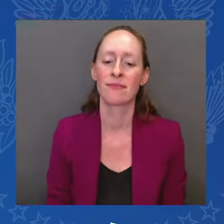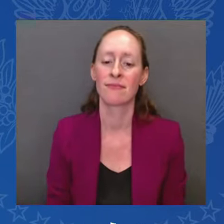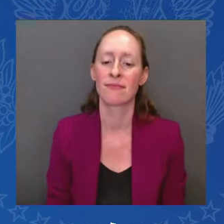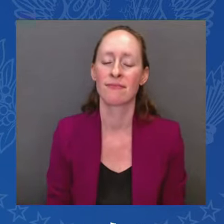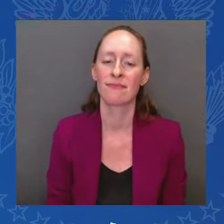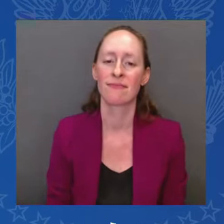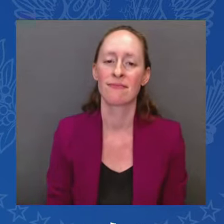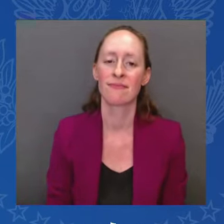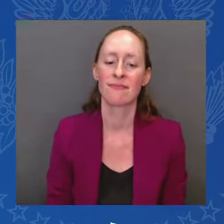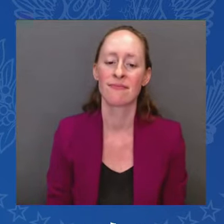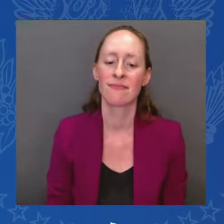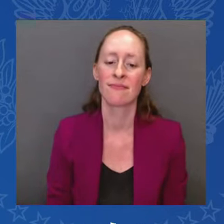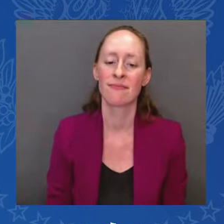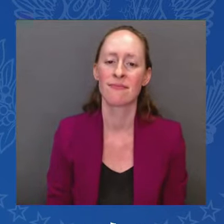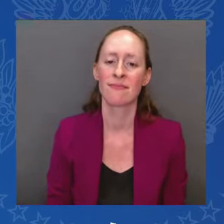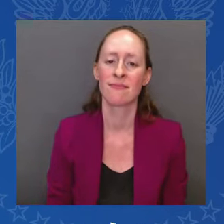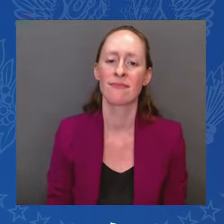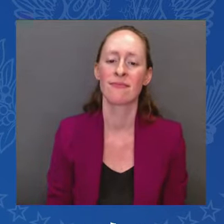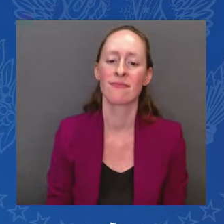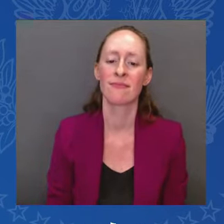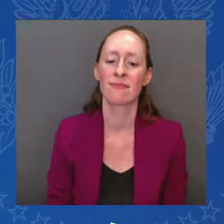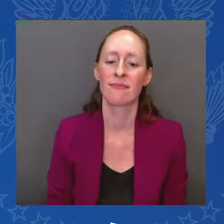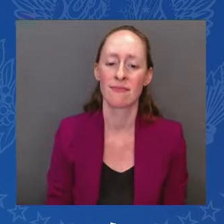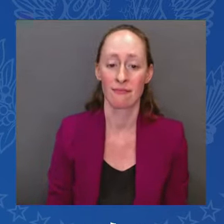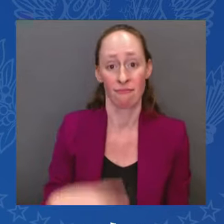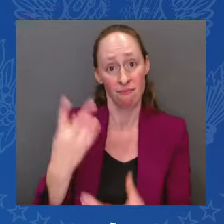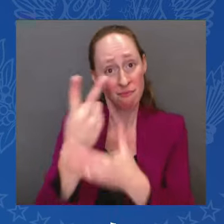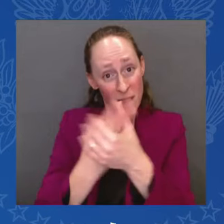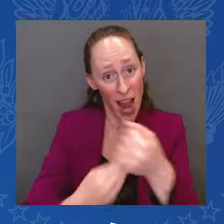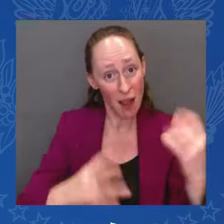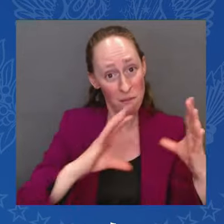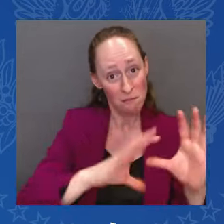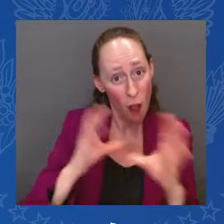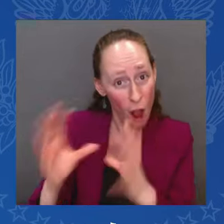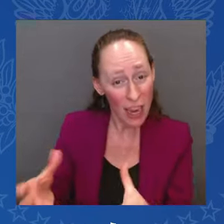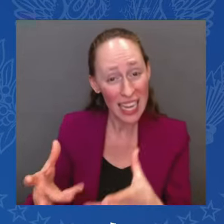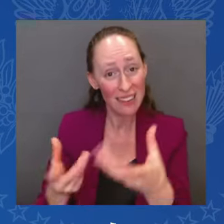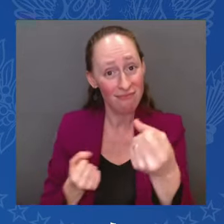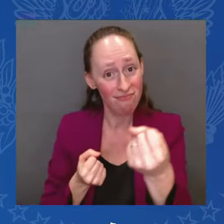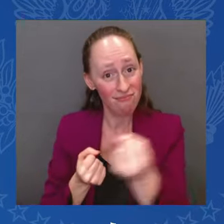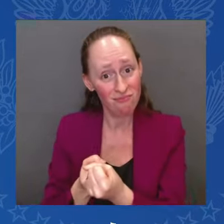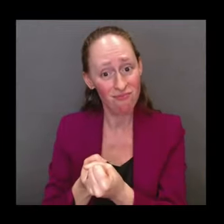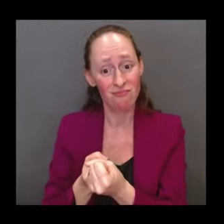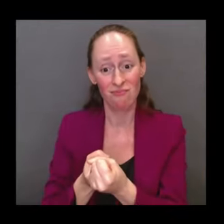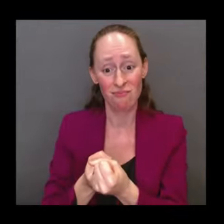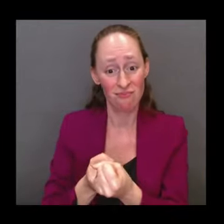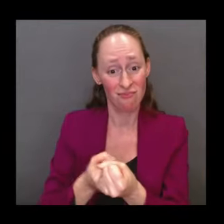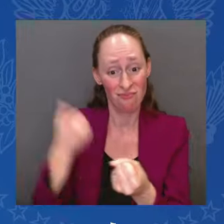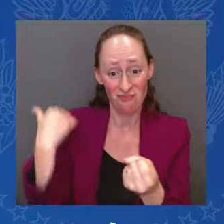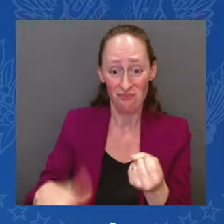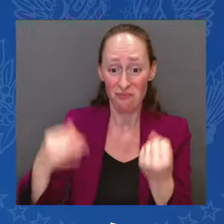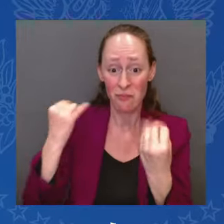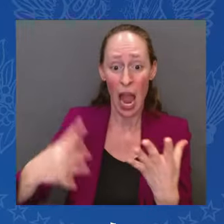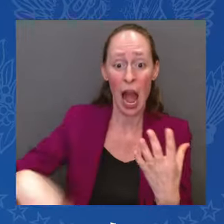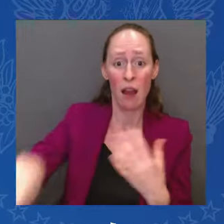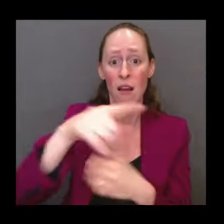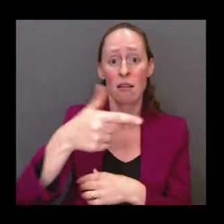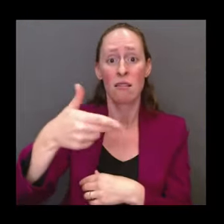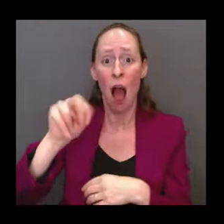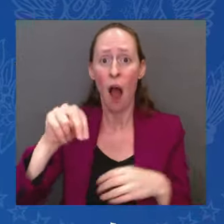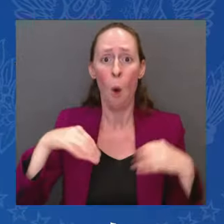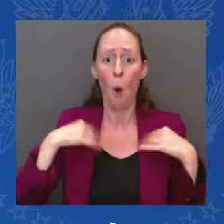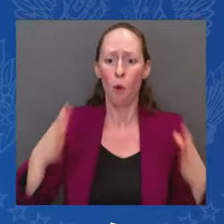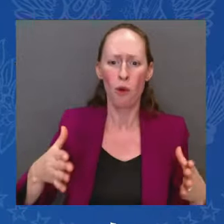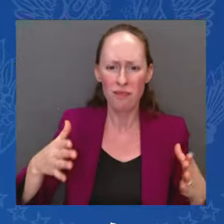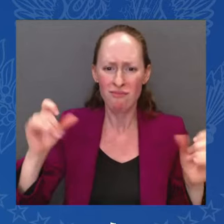And we did it through a bipartisan effort that included a majority of responsible gun owners. We're not stopping here.